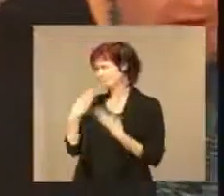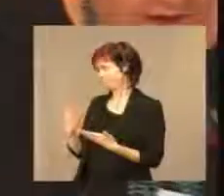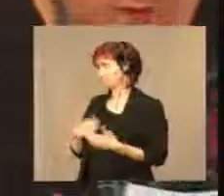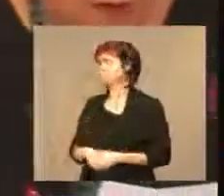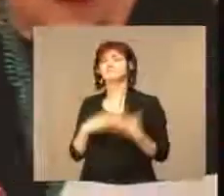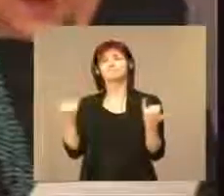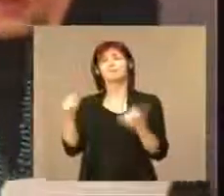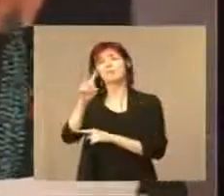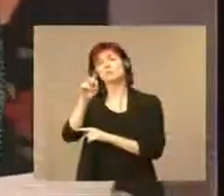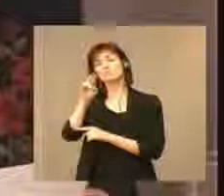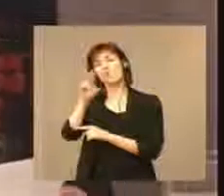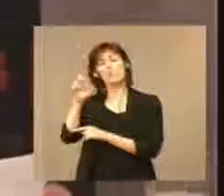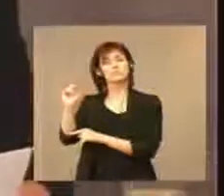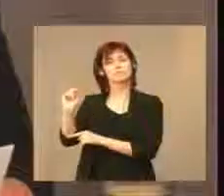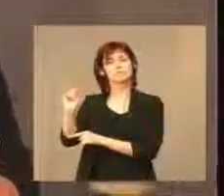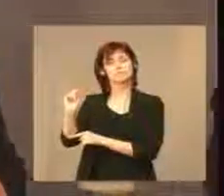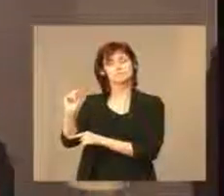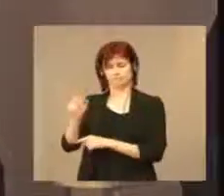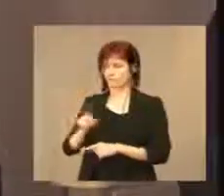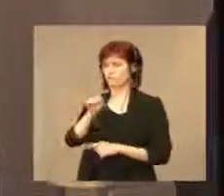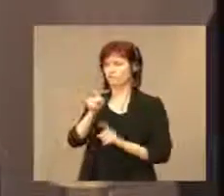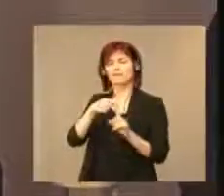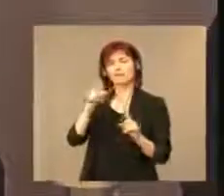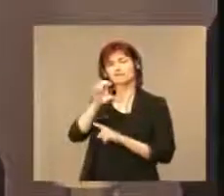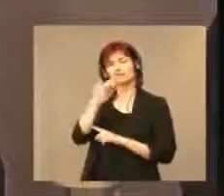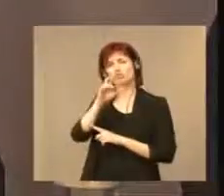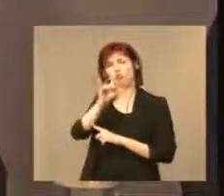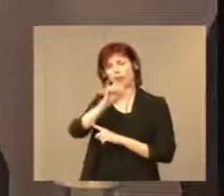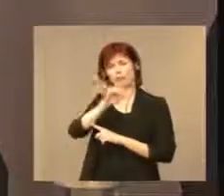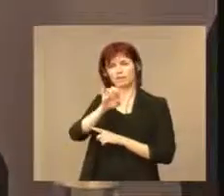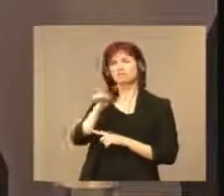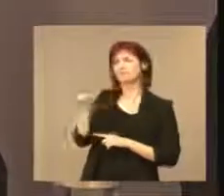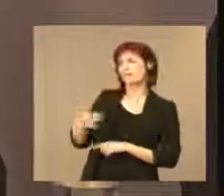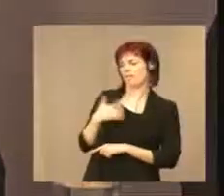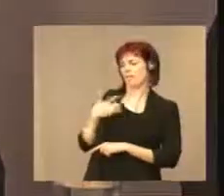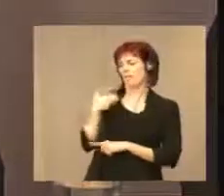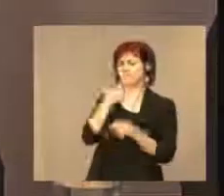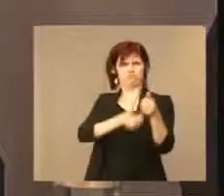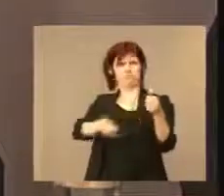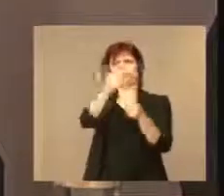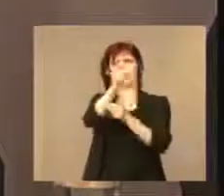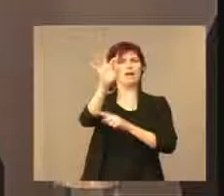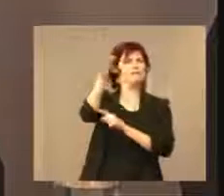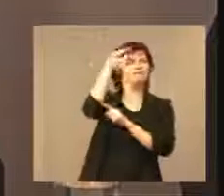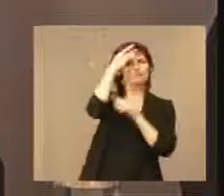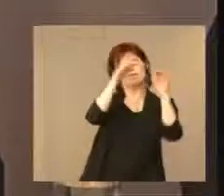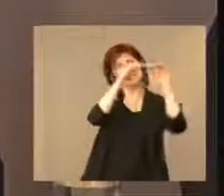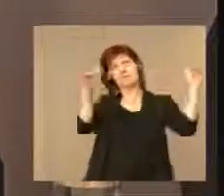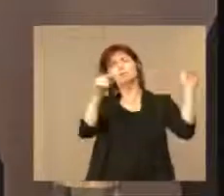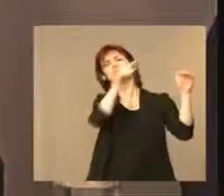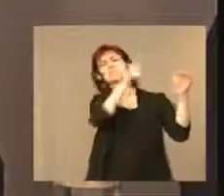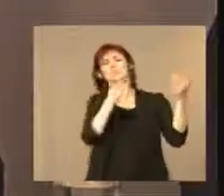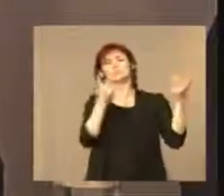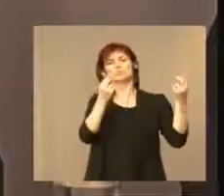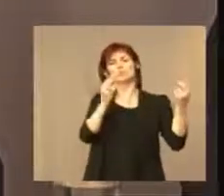Doreen, Charlie asked, what actions do you think could be taken at a federal level that would help reduce stigma